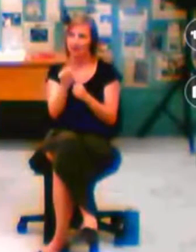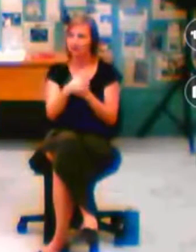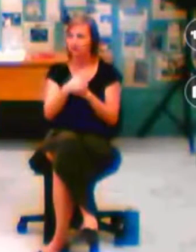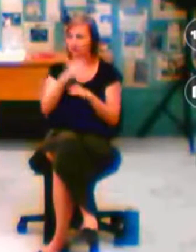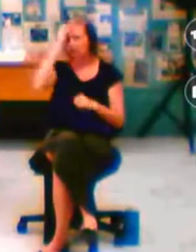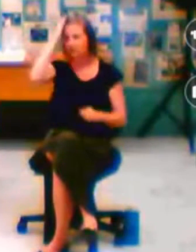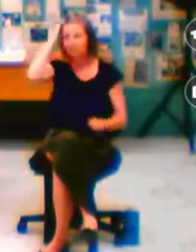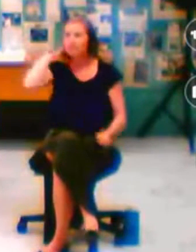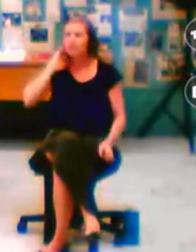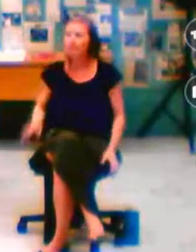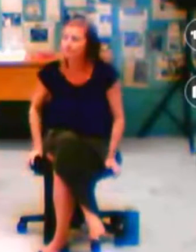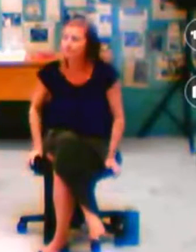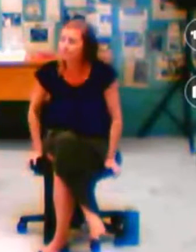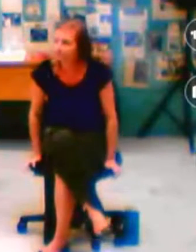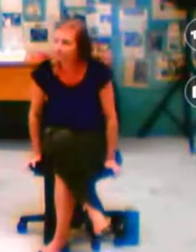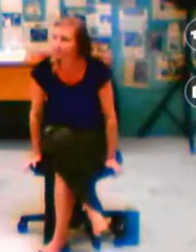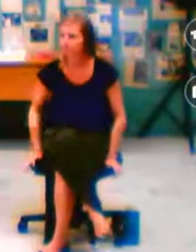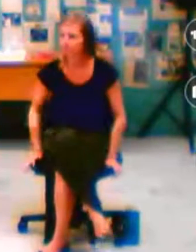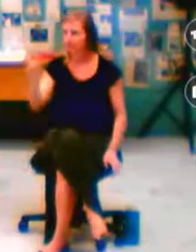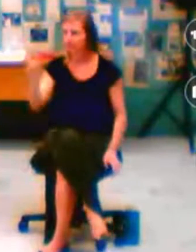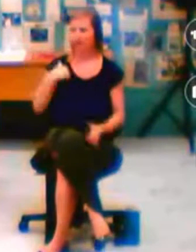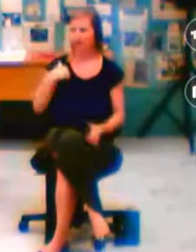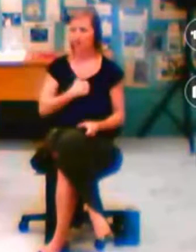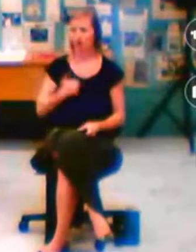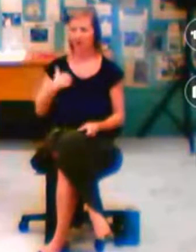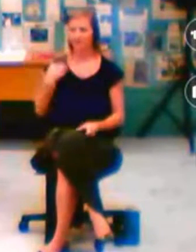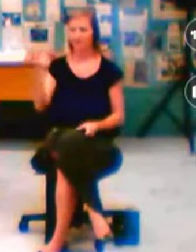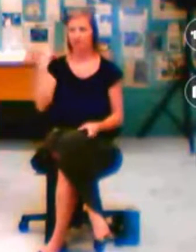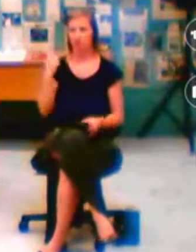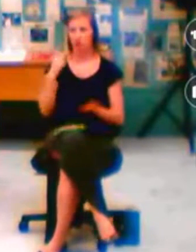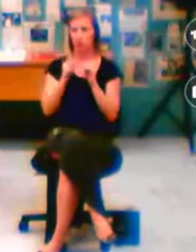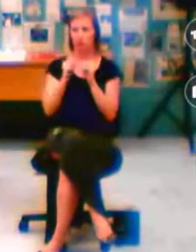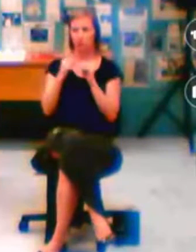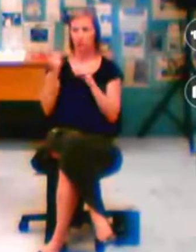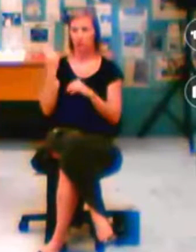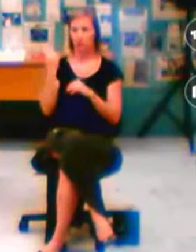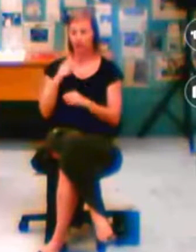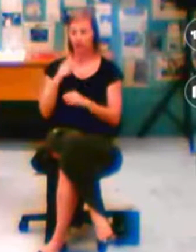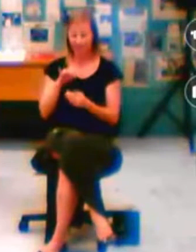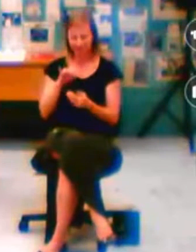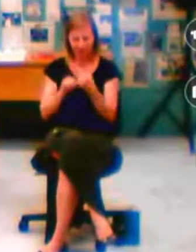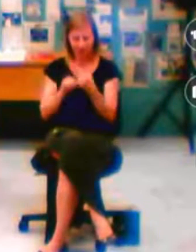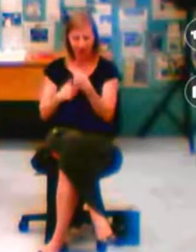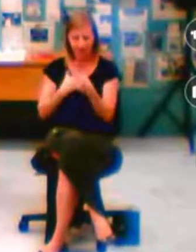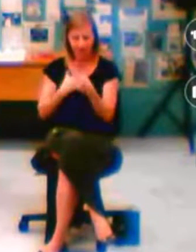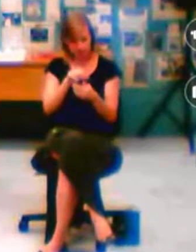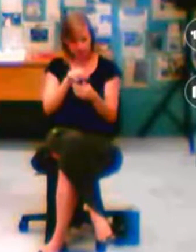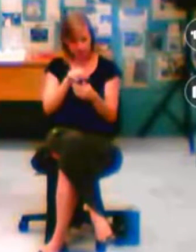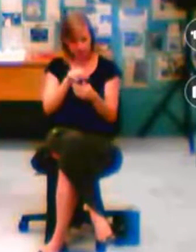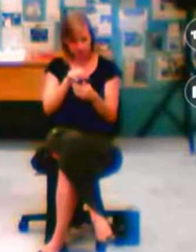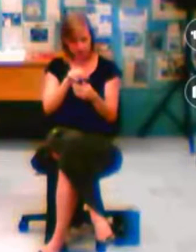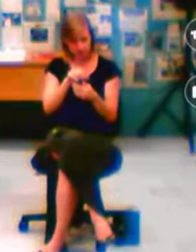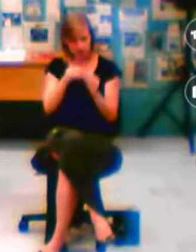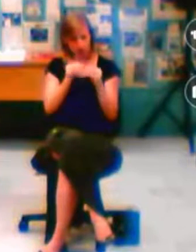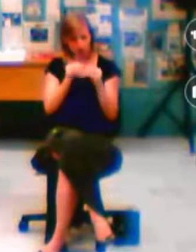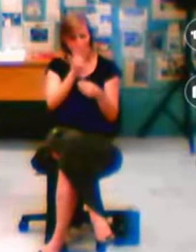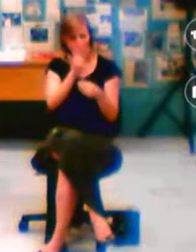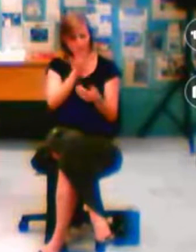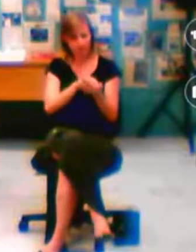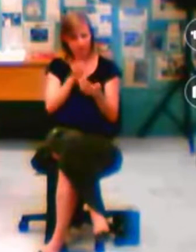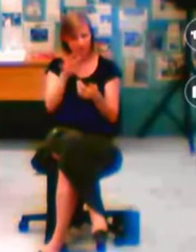implied that that had in fact happened. And so we would expect this to mimic the increase in coverage that we've seen with Medicaid